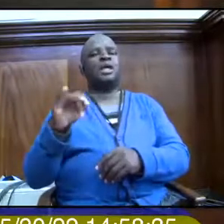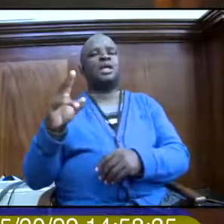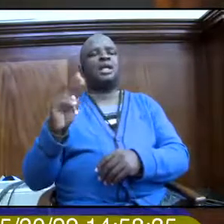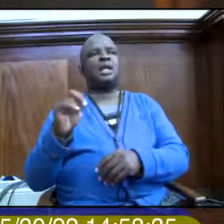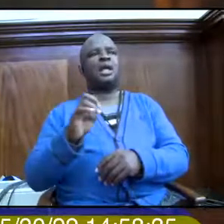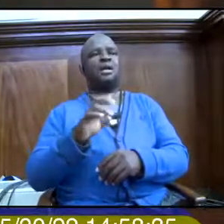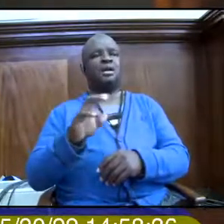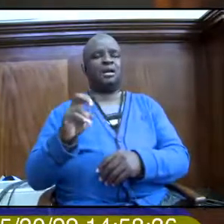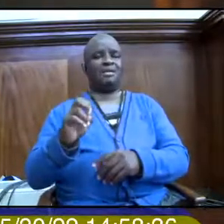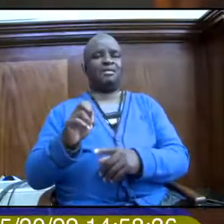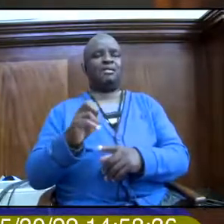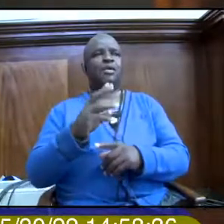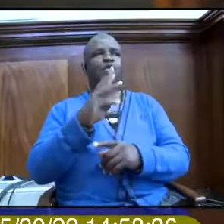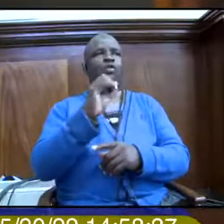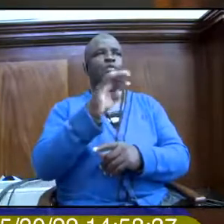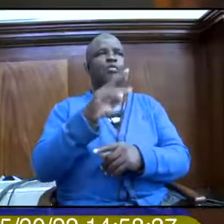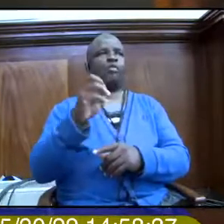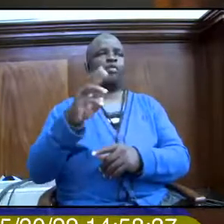the